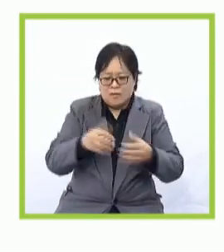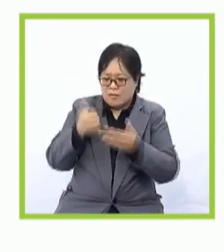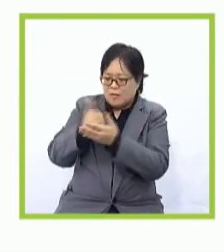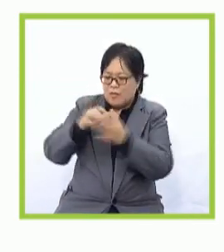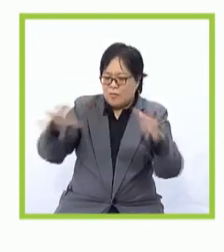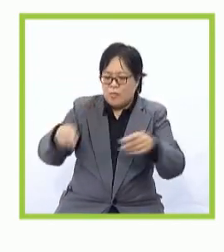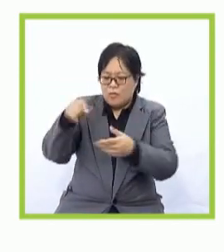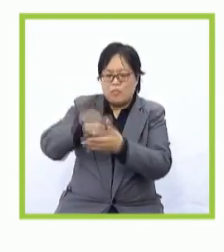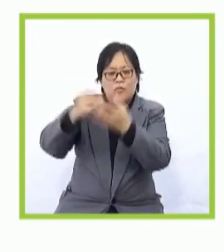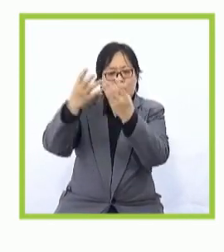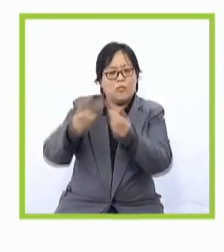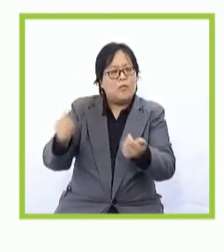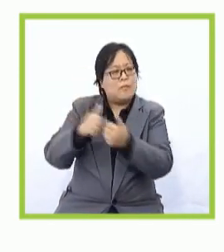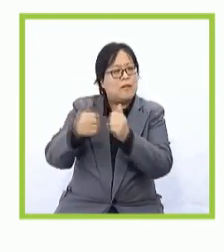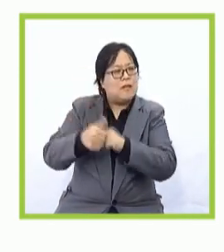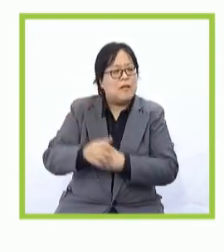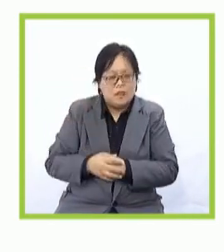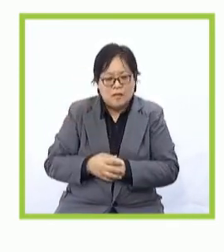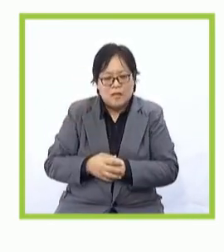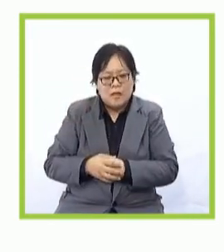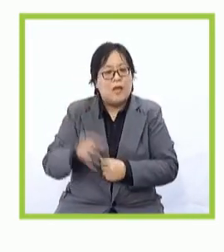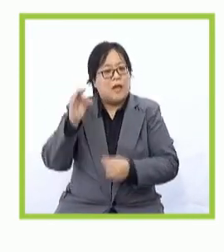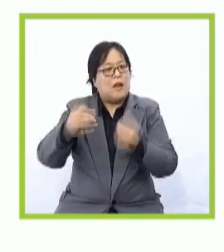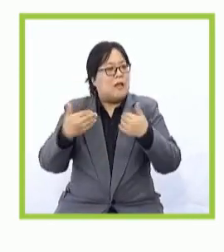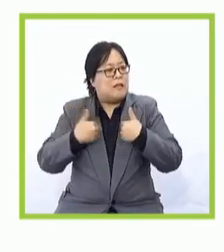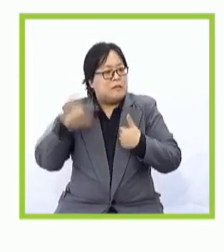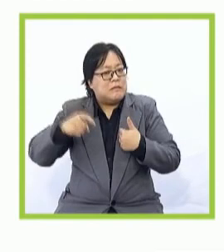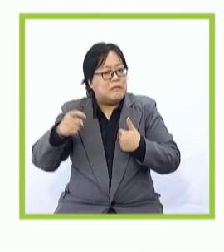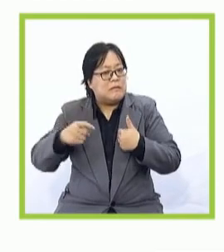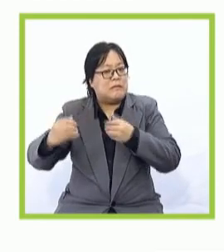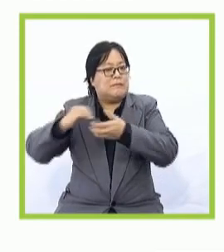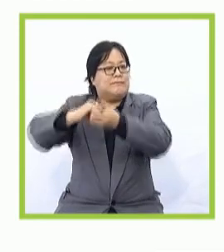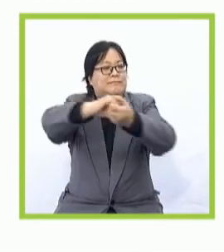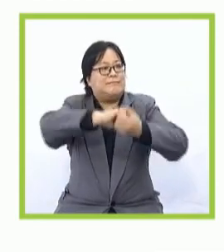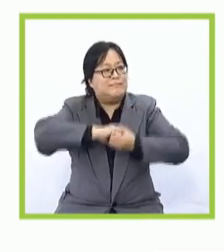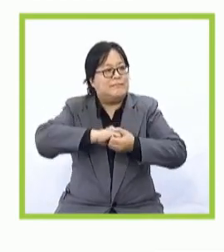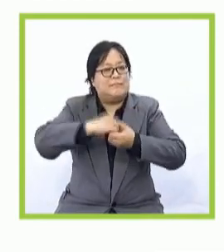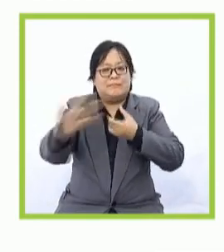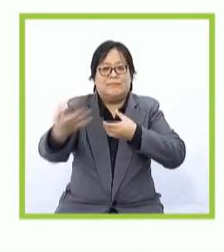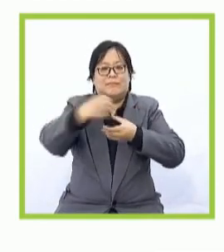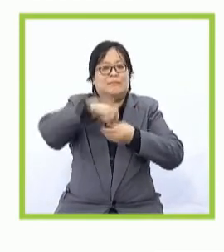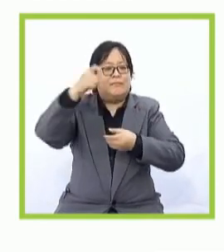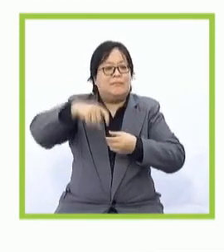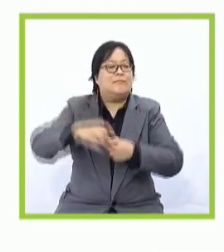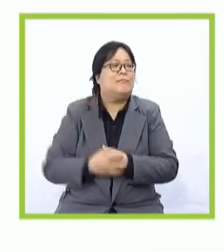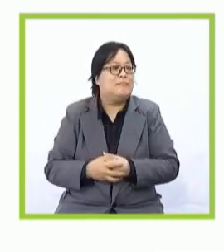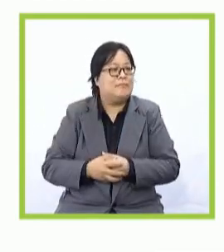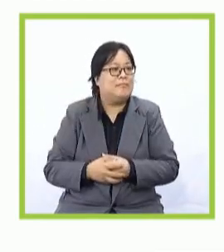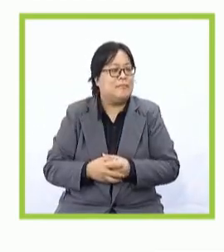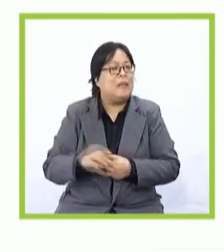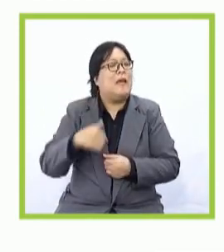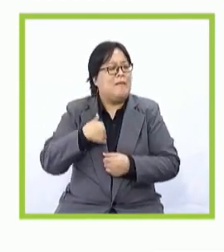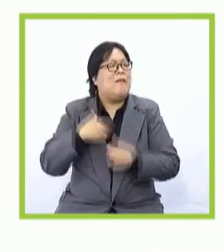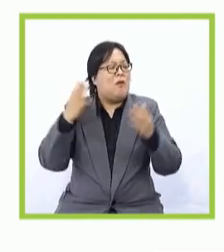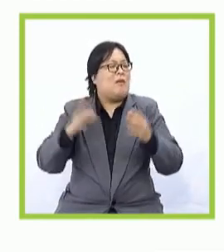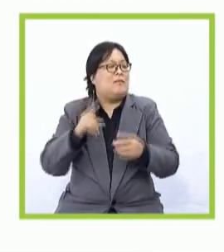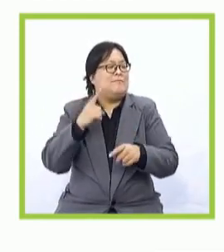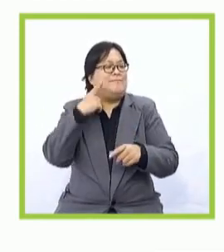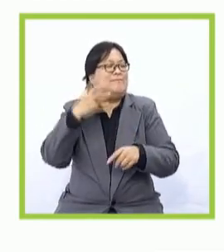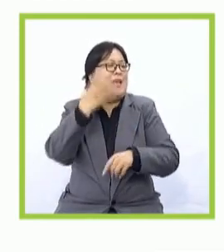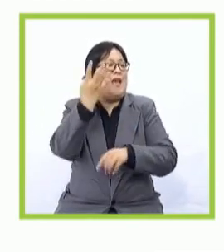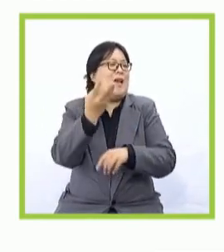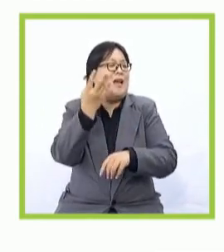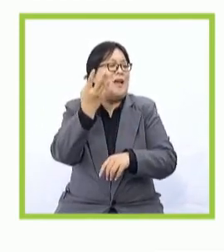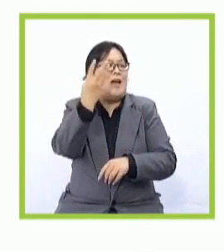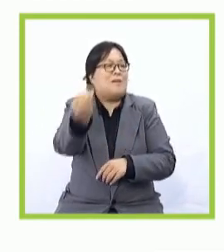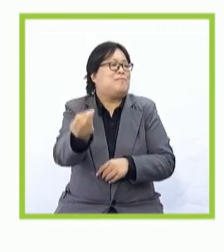you help them find allies for the injustice that concerns them. Now, once people get into the habit of organizing,